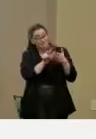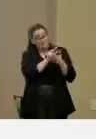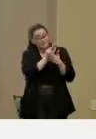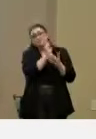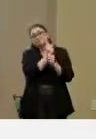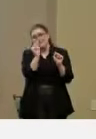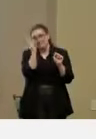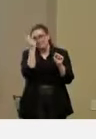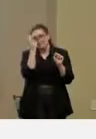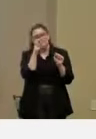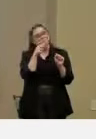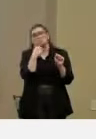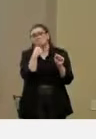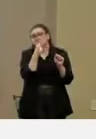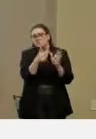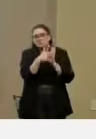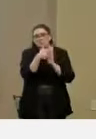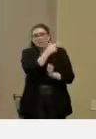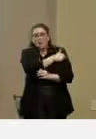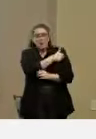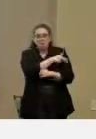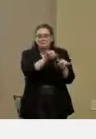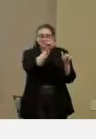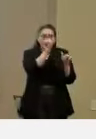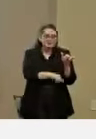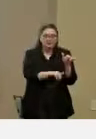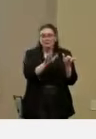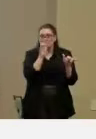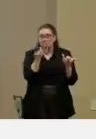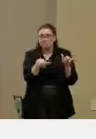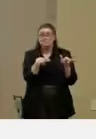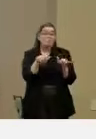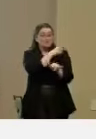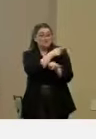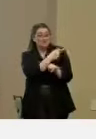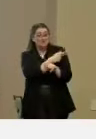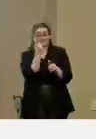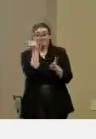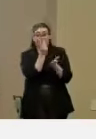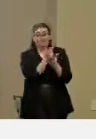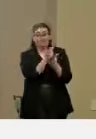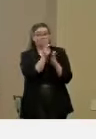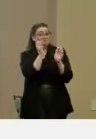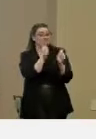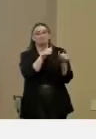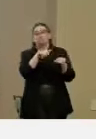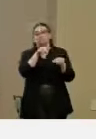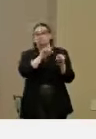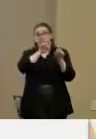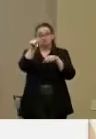for safety. We don't require hospitalization, so the patient, once deemed fine by the investigators, can go